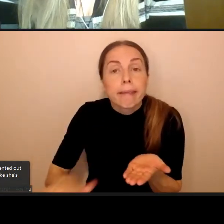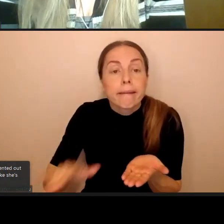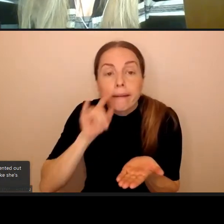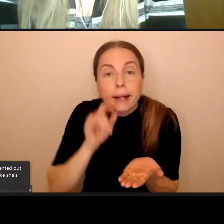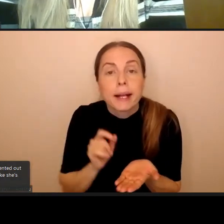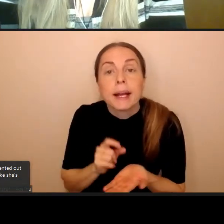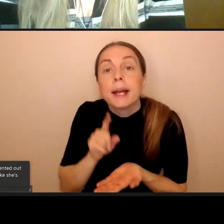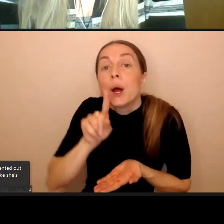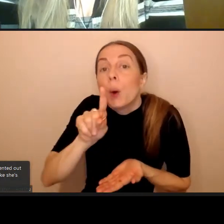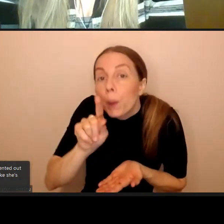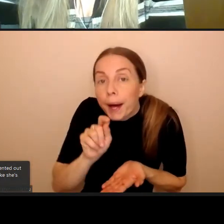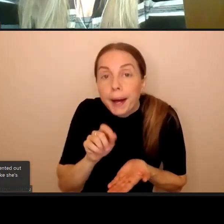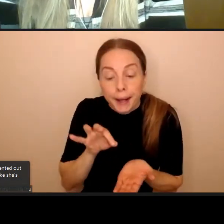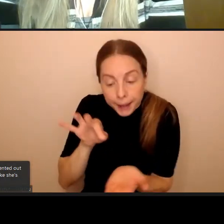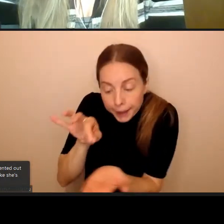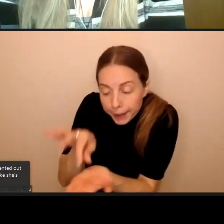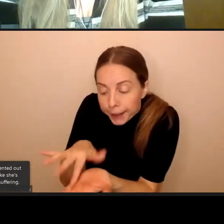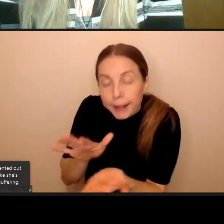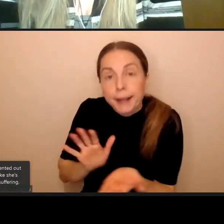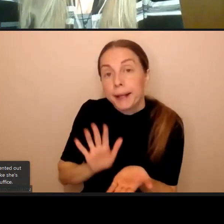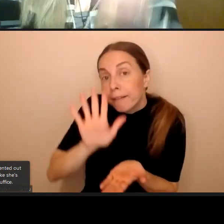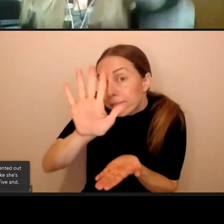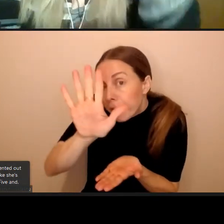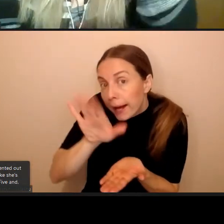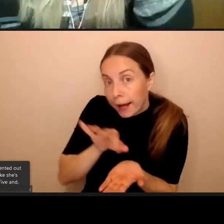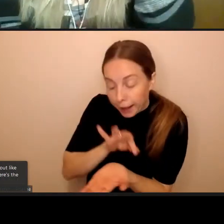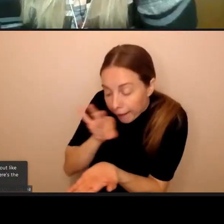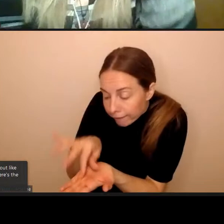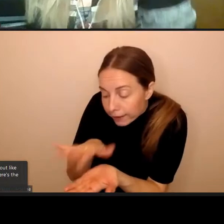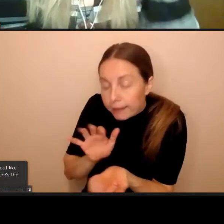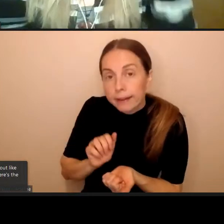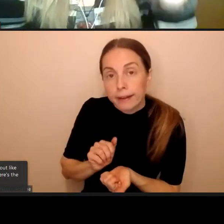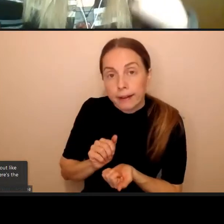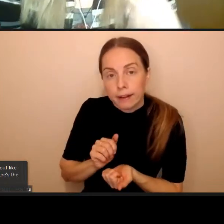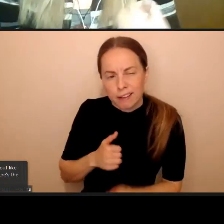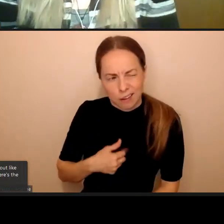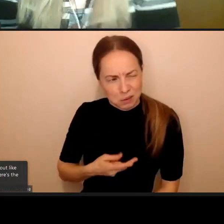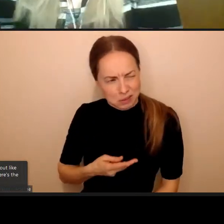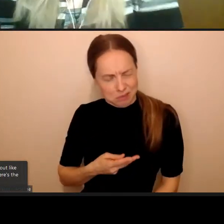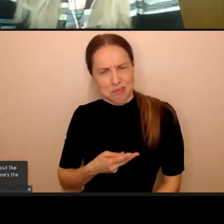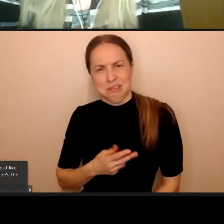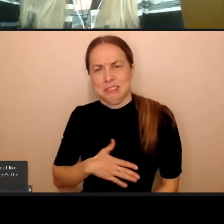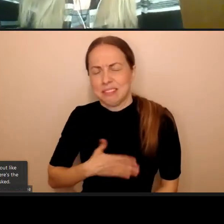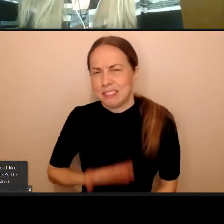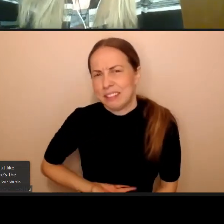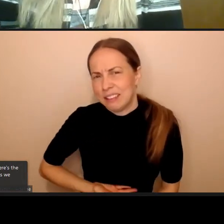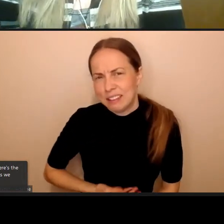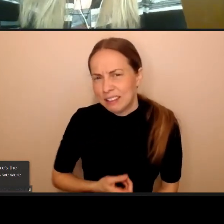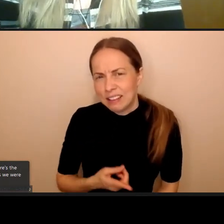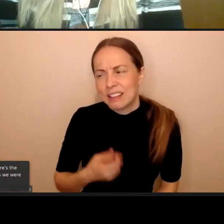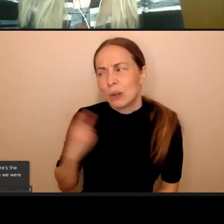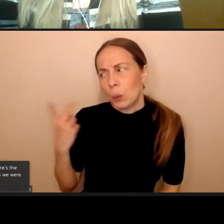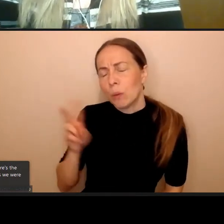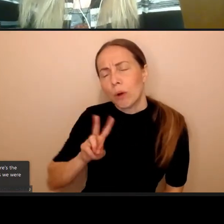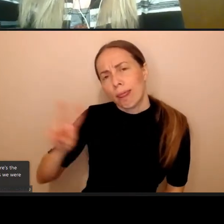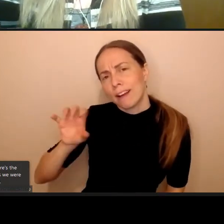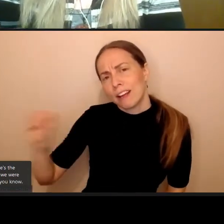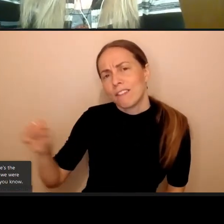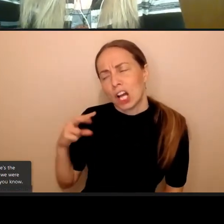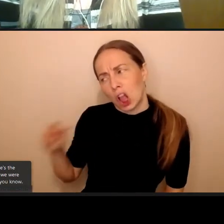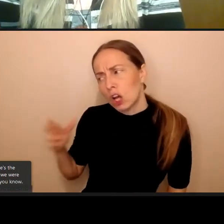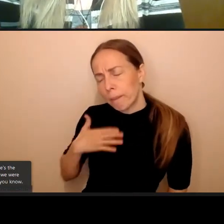A 1, here's a 5. And I was so upset. And as we were leaving, I looked at my wife and I said, you